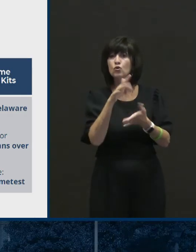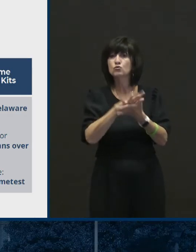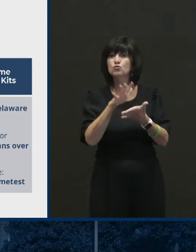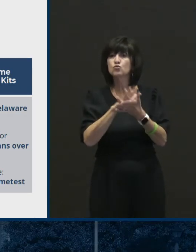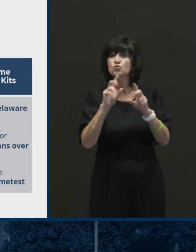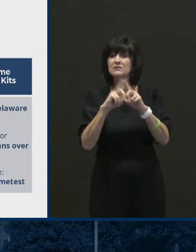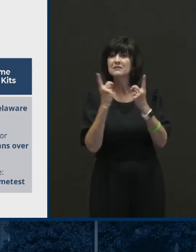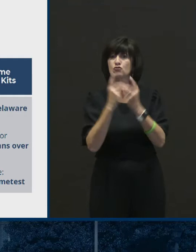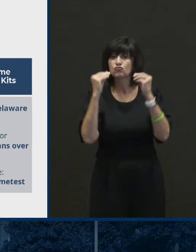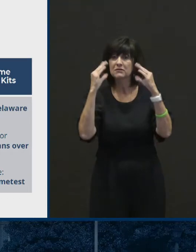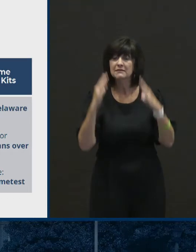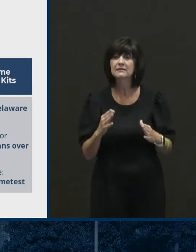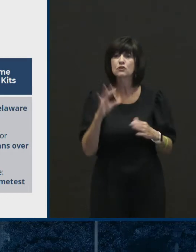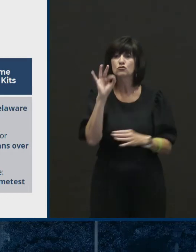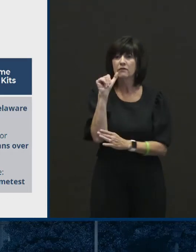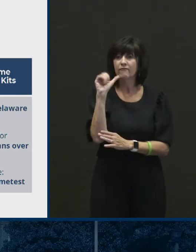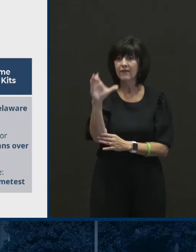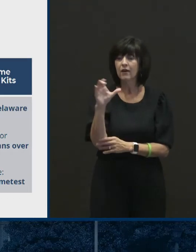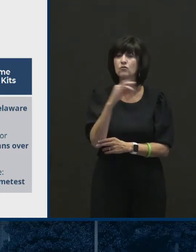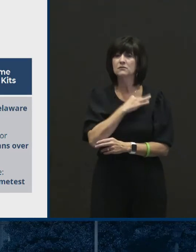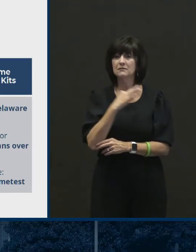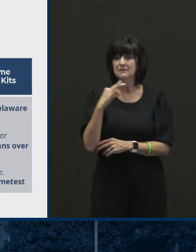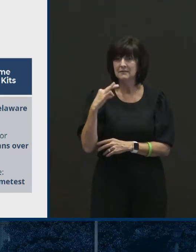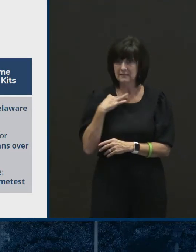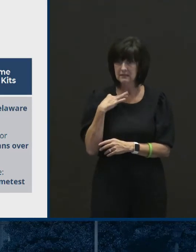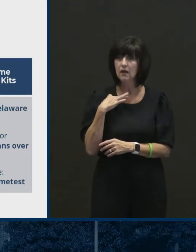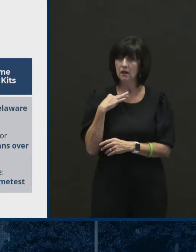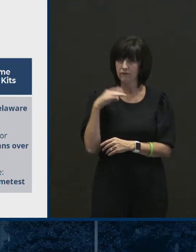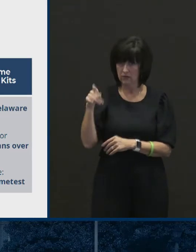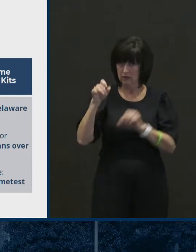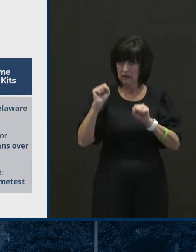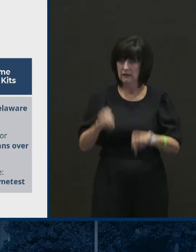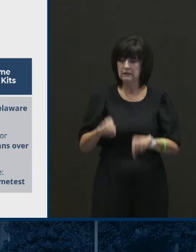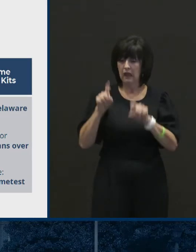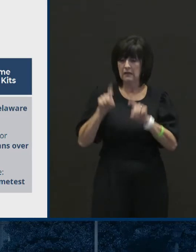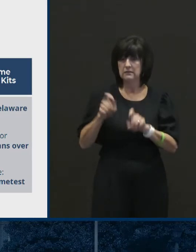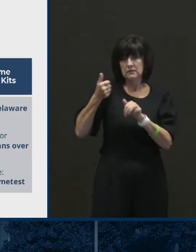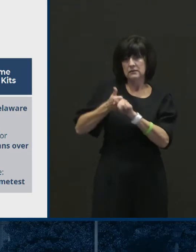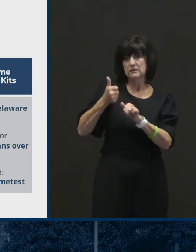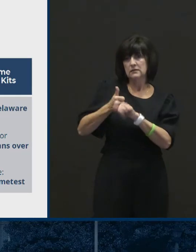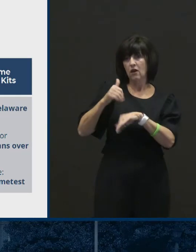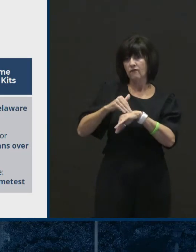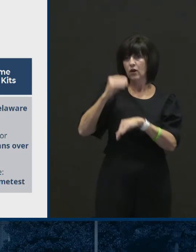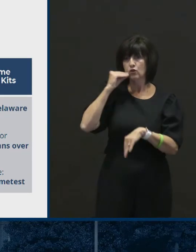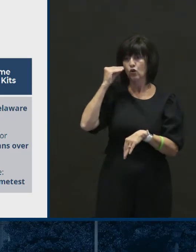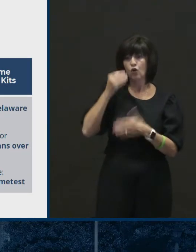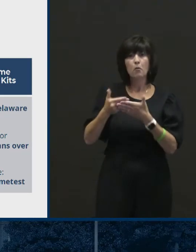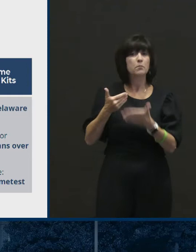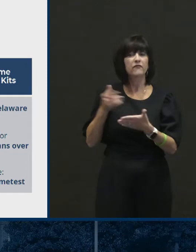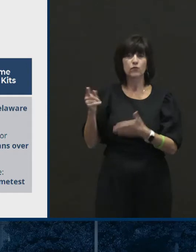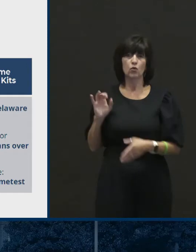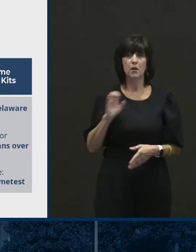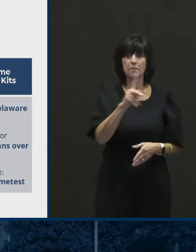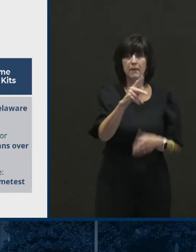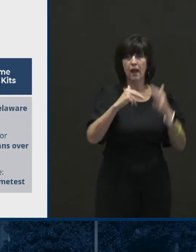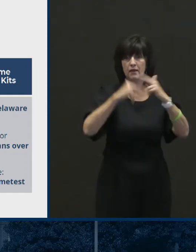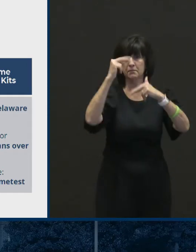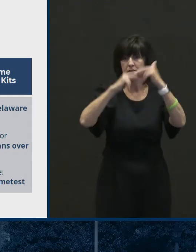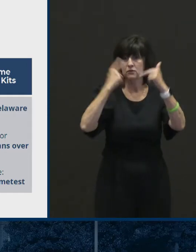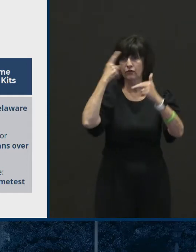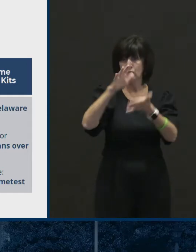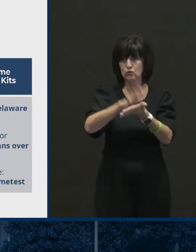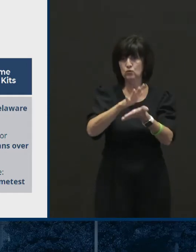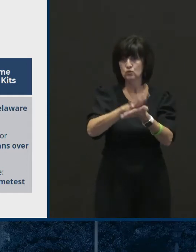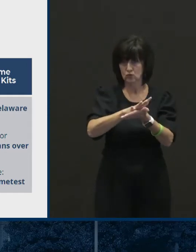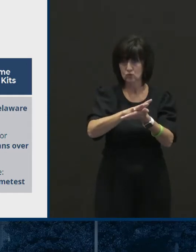schools to be able to get tested prior to going back to school. It worked well. We decided to